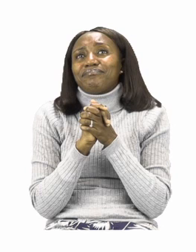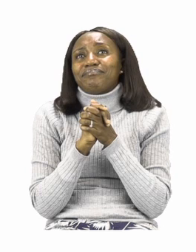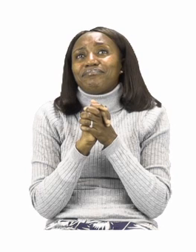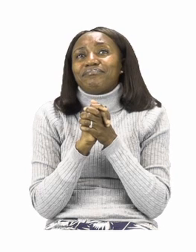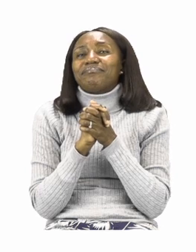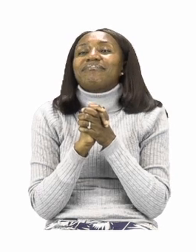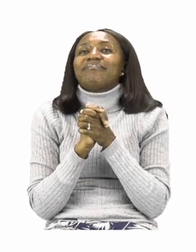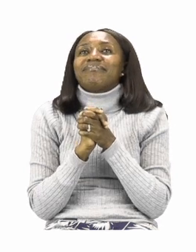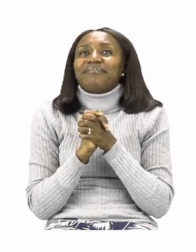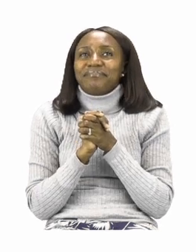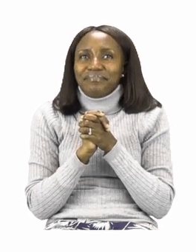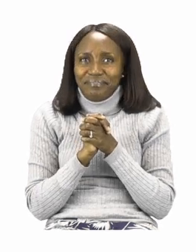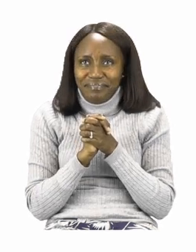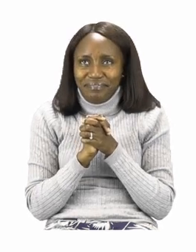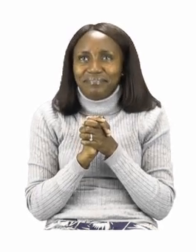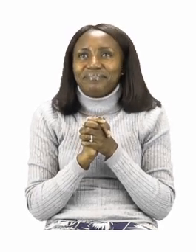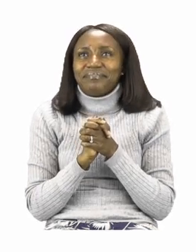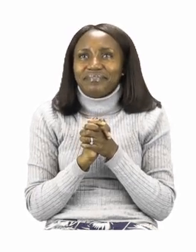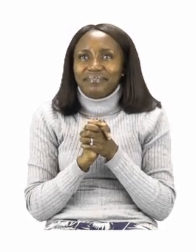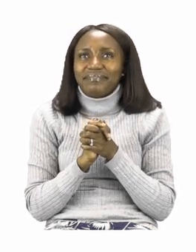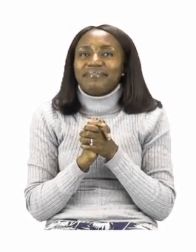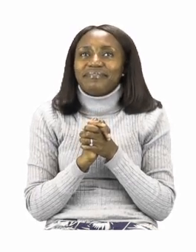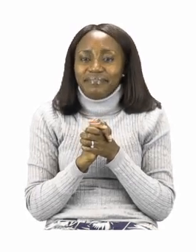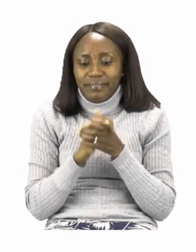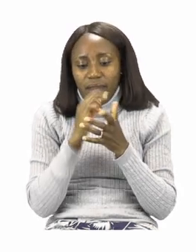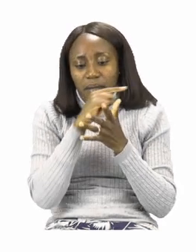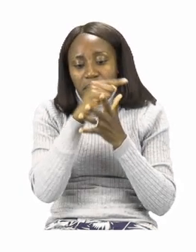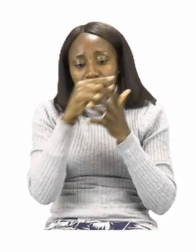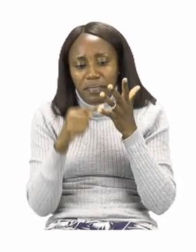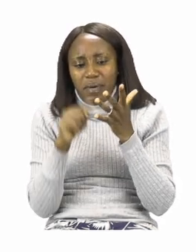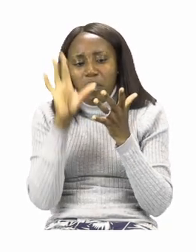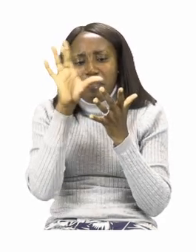or friends. So you can